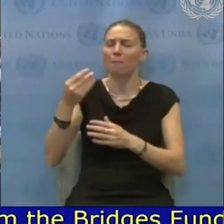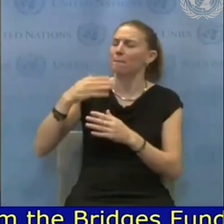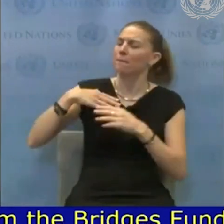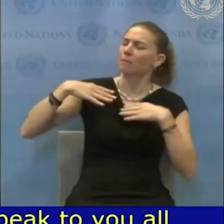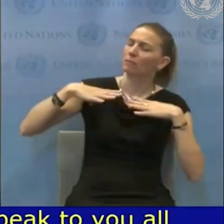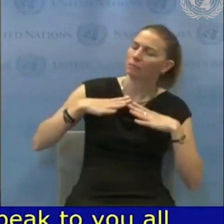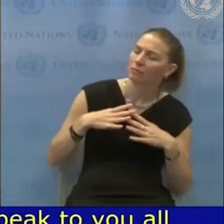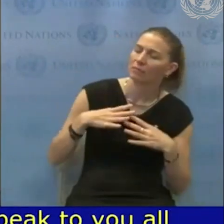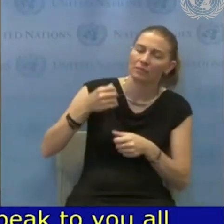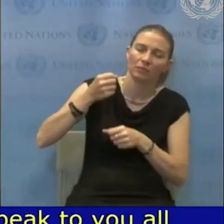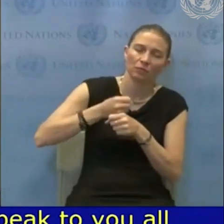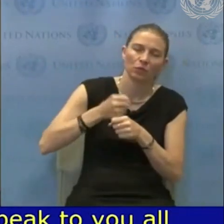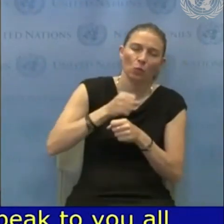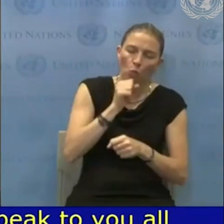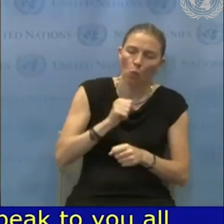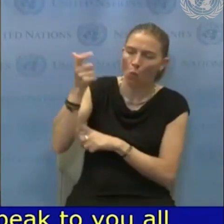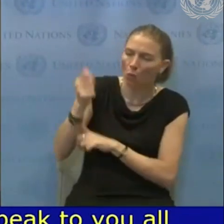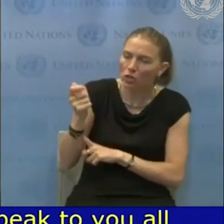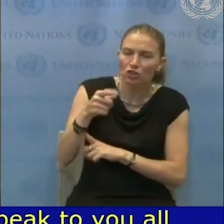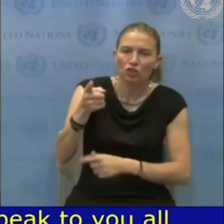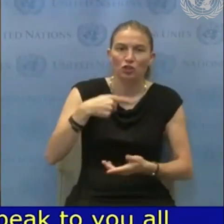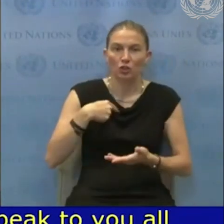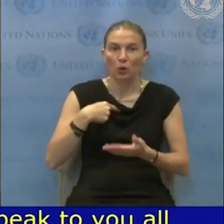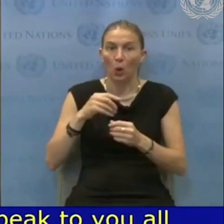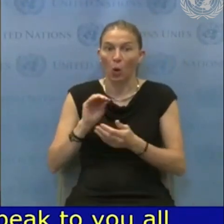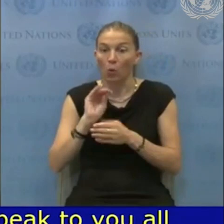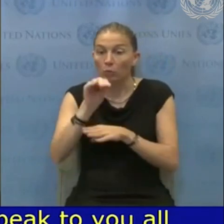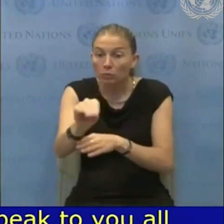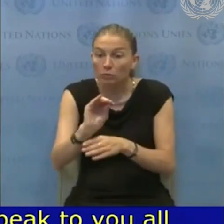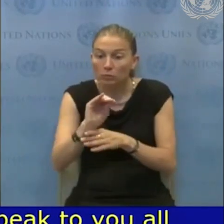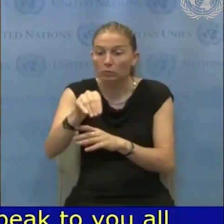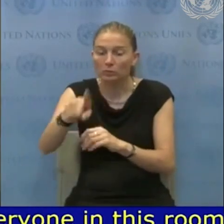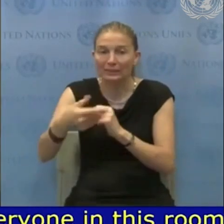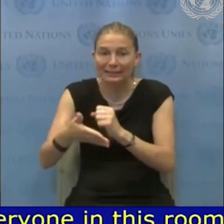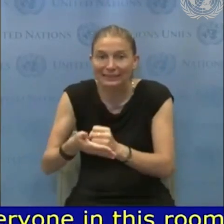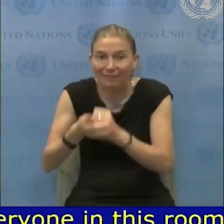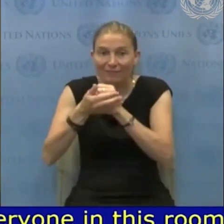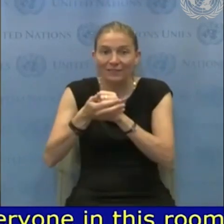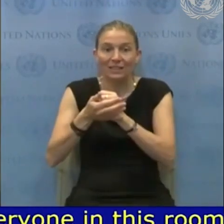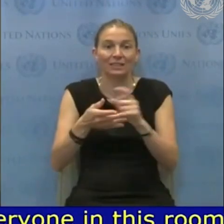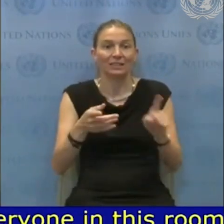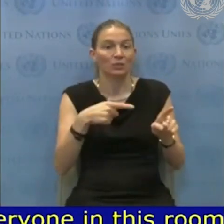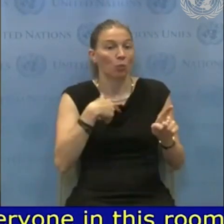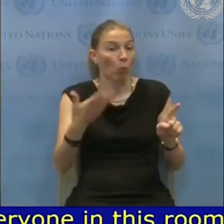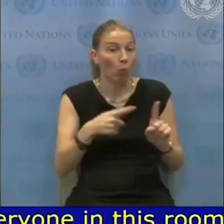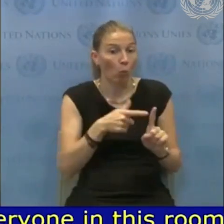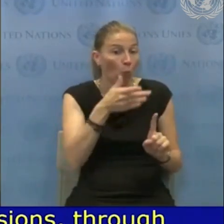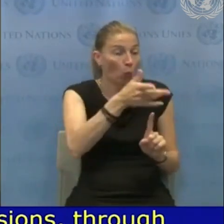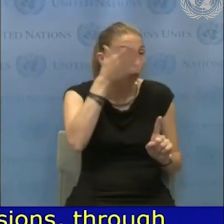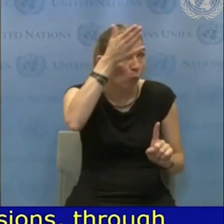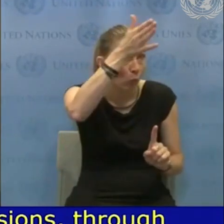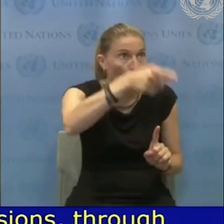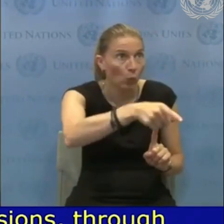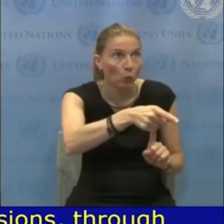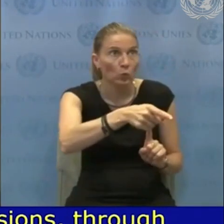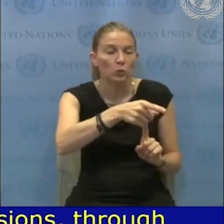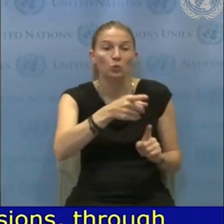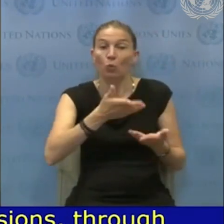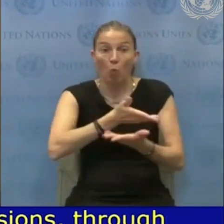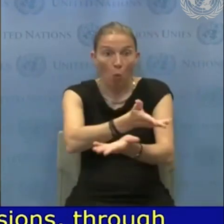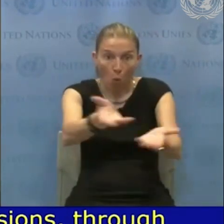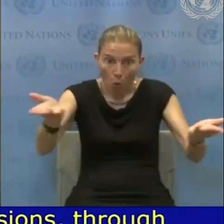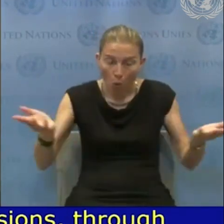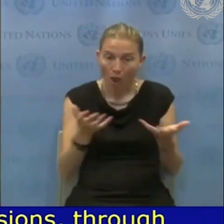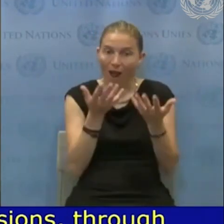through our savings. Someone is investing our money on our behalf. Now, I want you to imagine that as